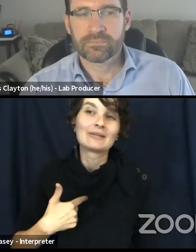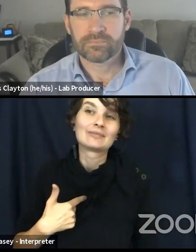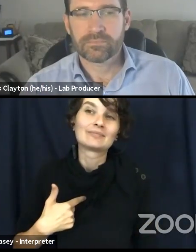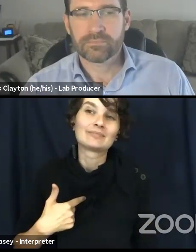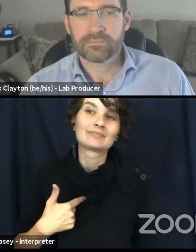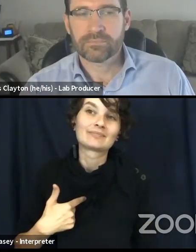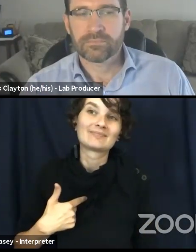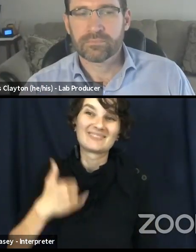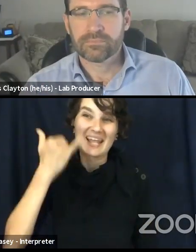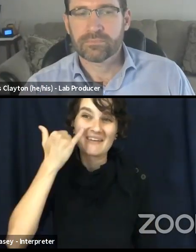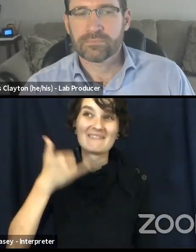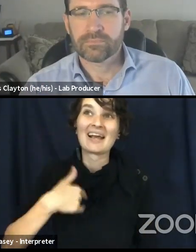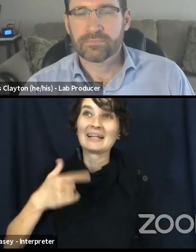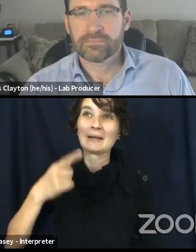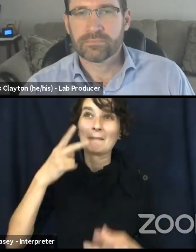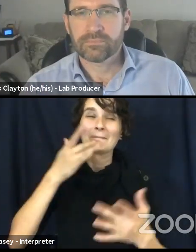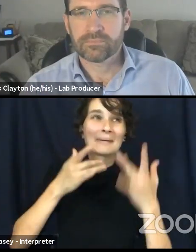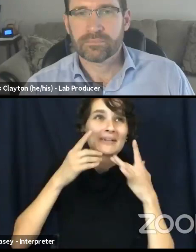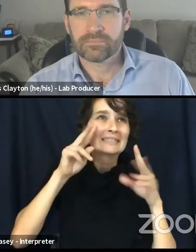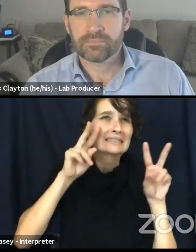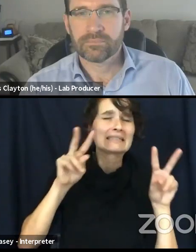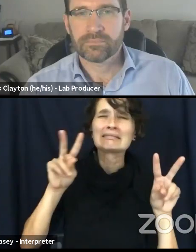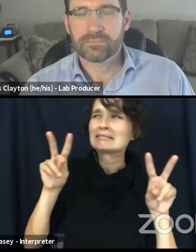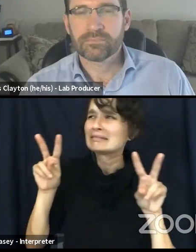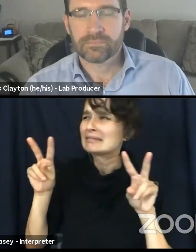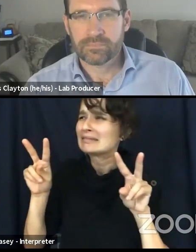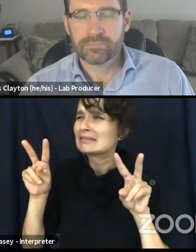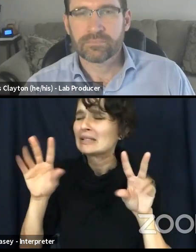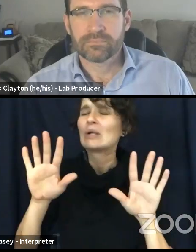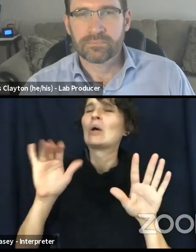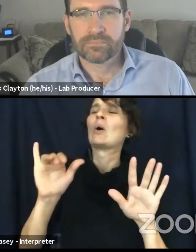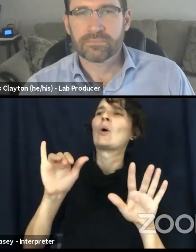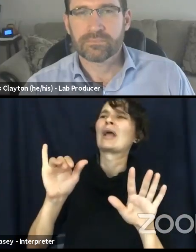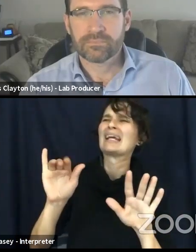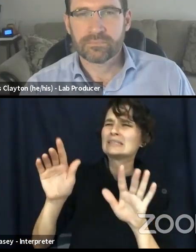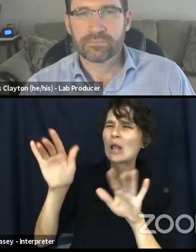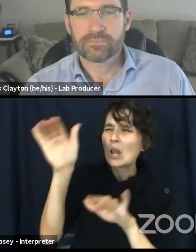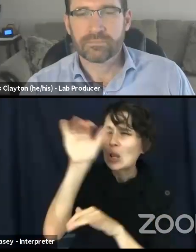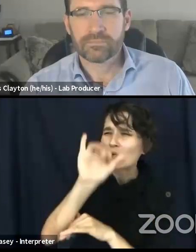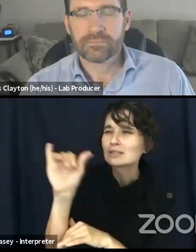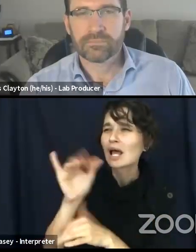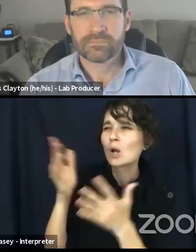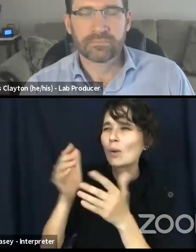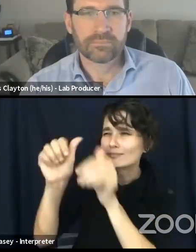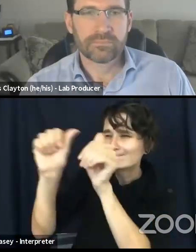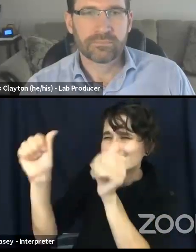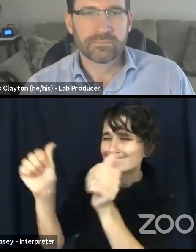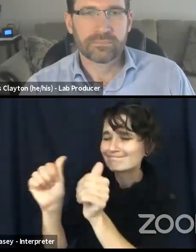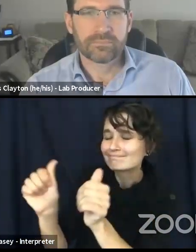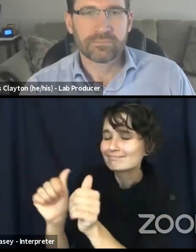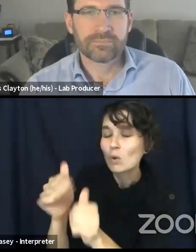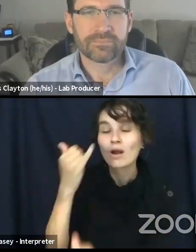if I can barely see a thing, okay, what is that outline? Or if I can hear,